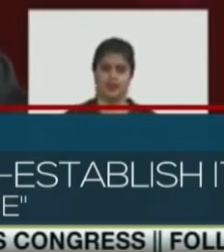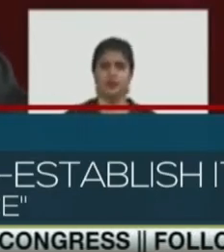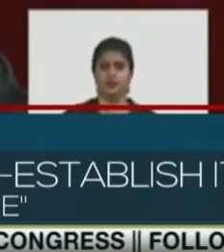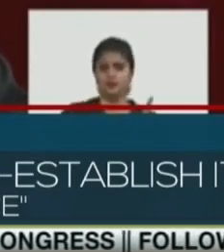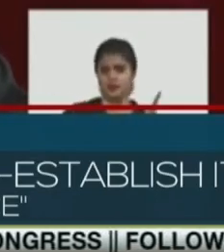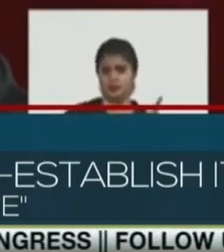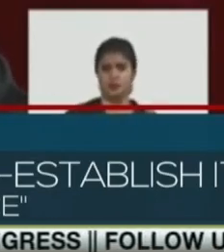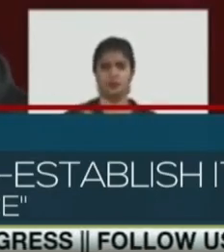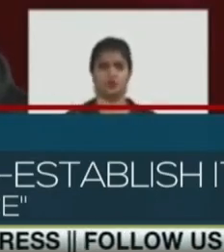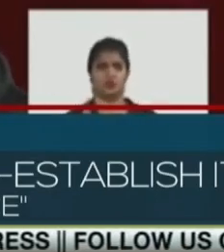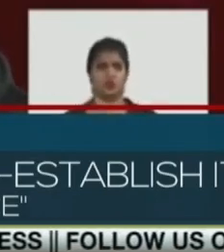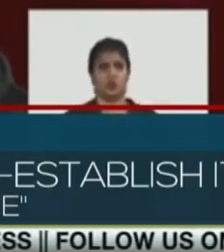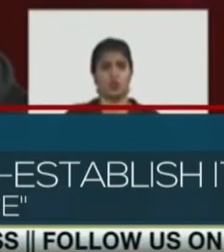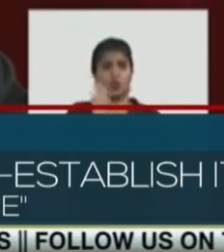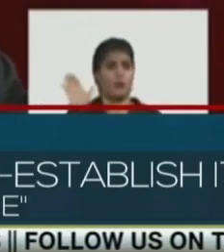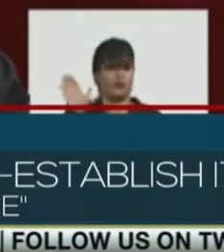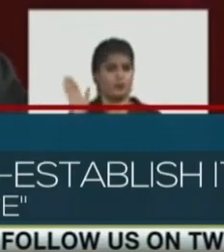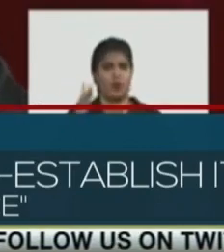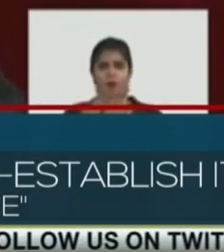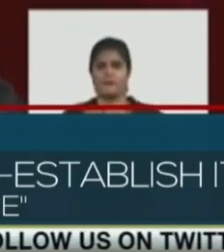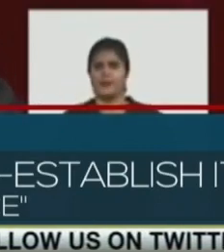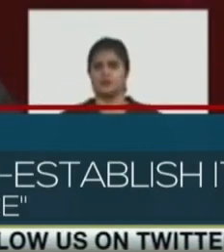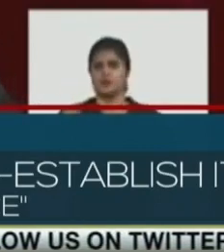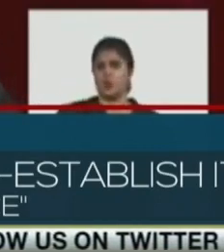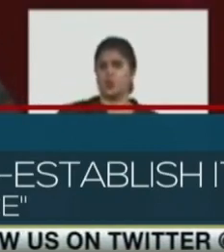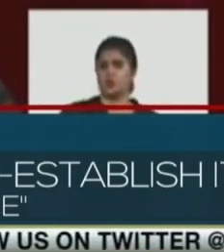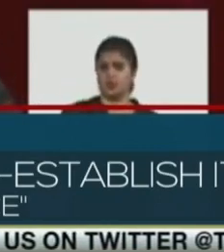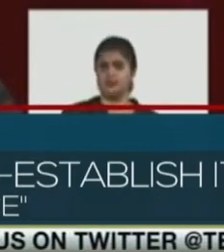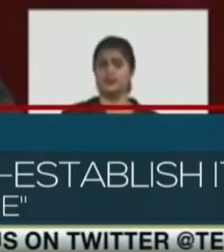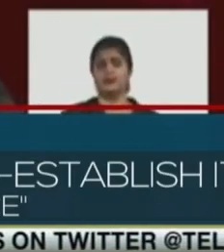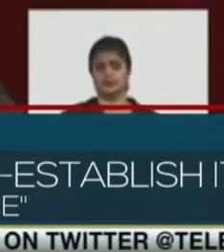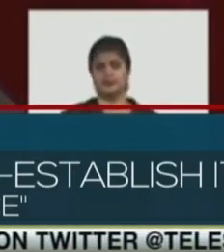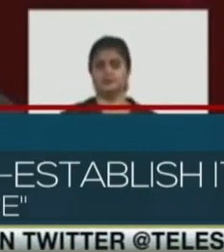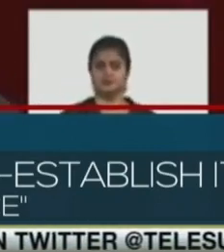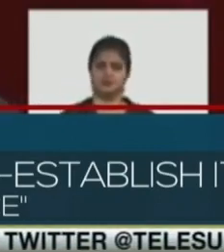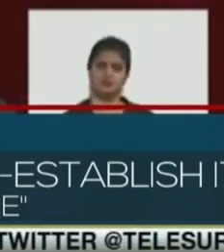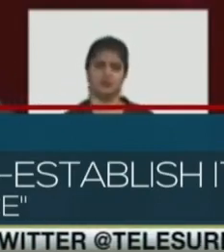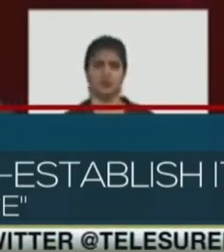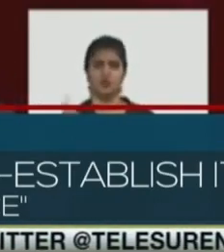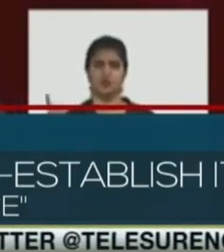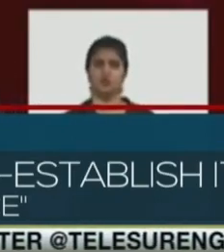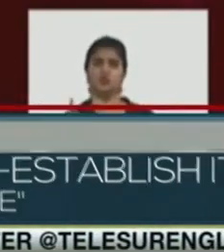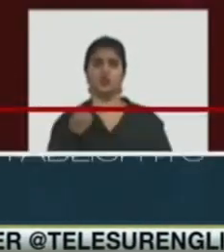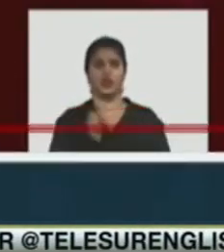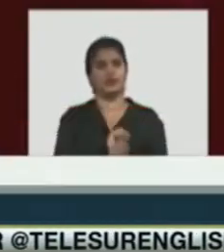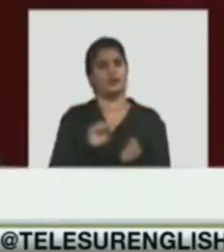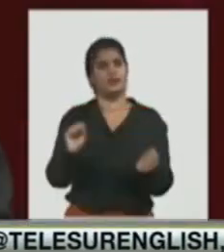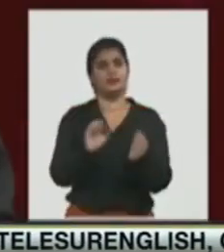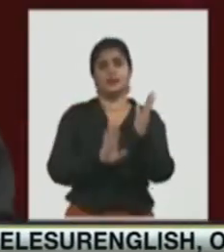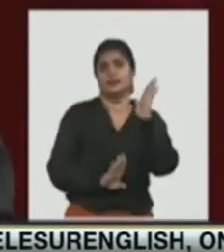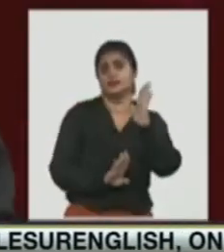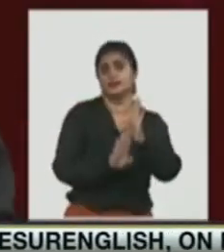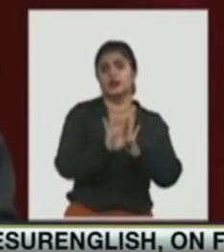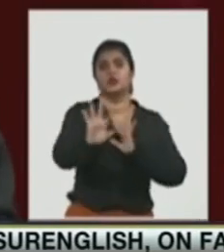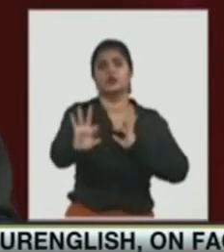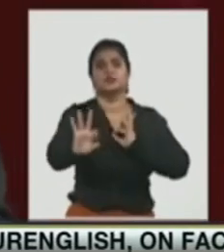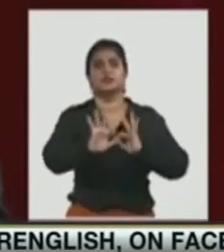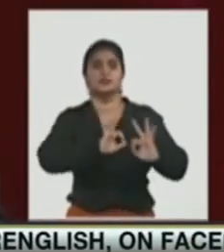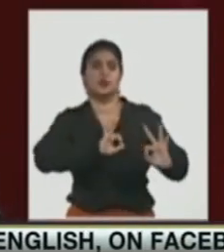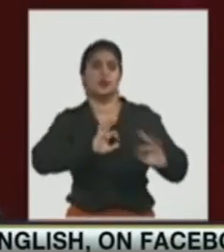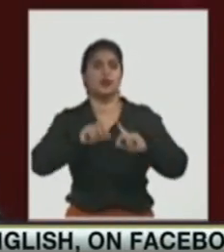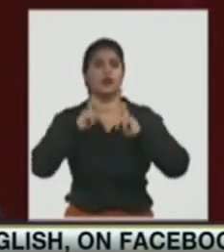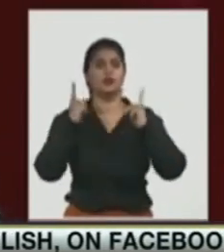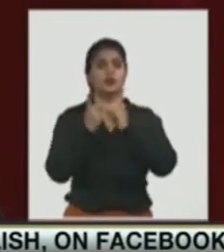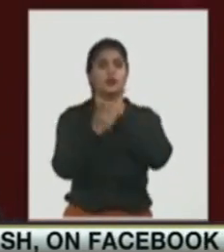and the right to full independence, development, and security of all countries, especially third world countries, which are the most